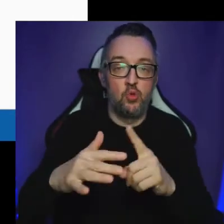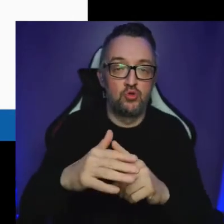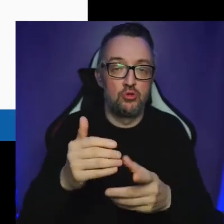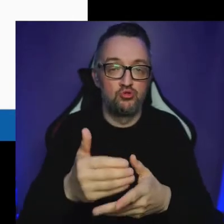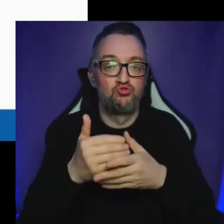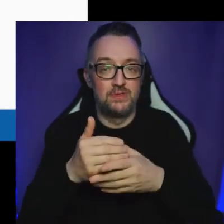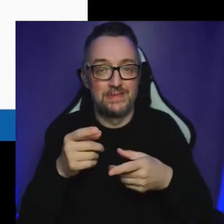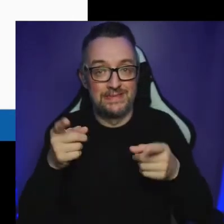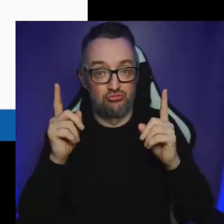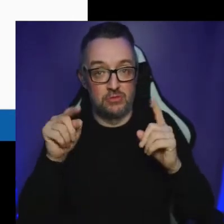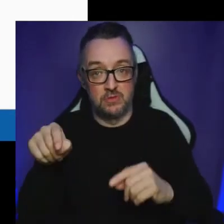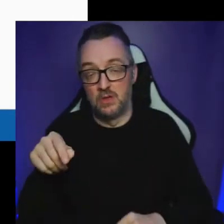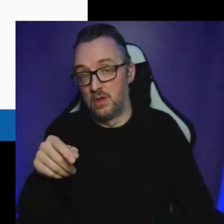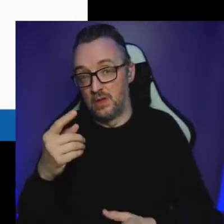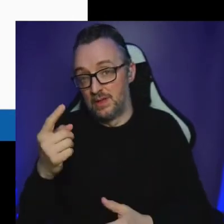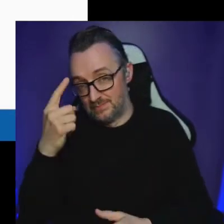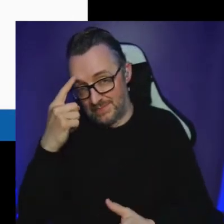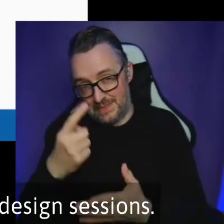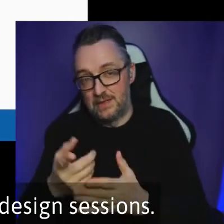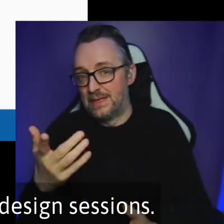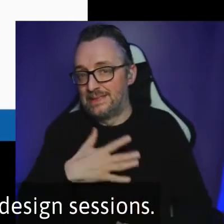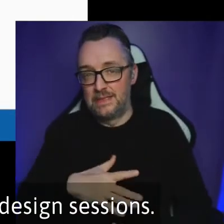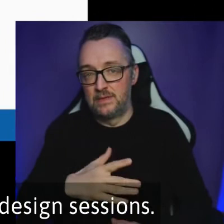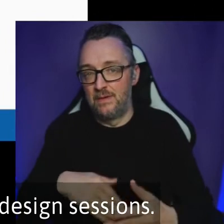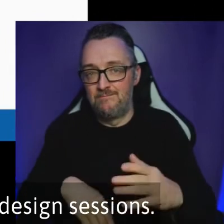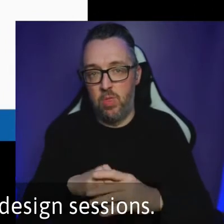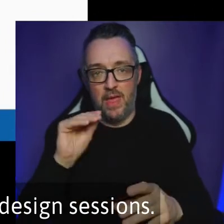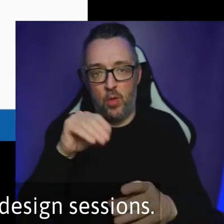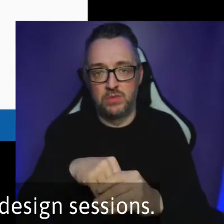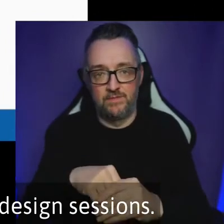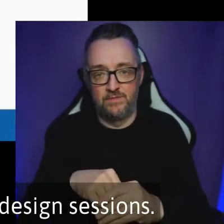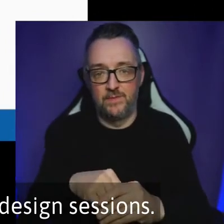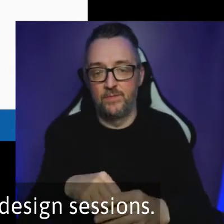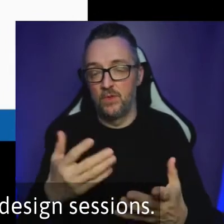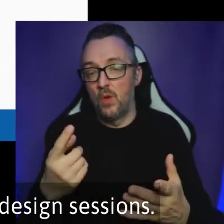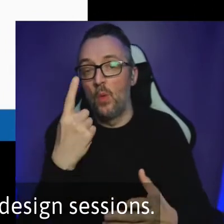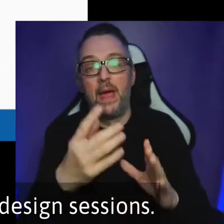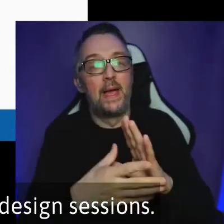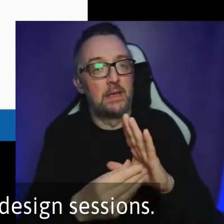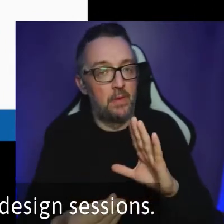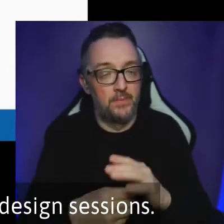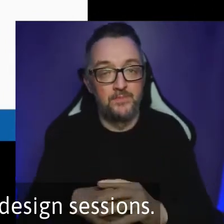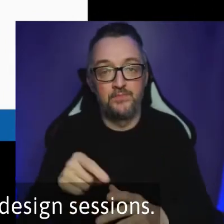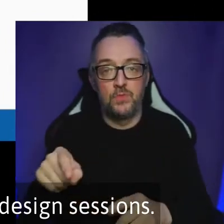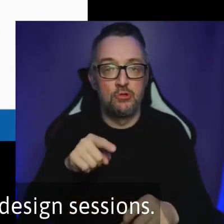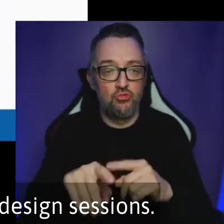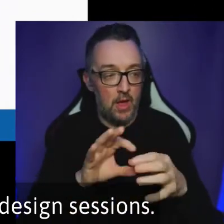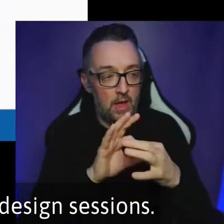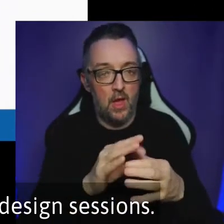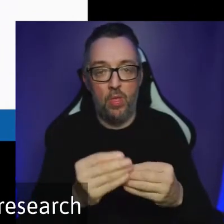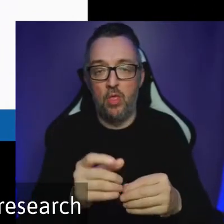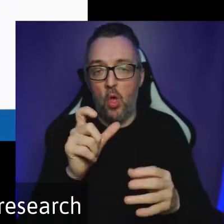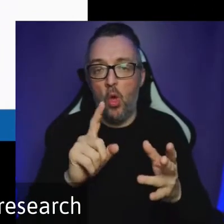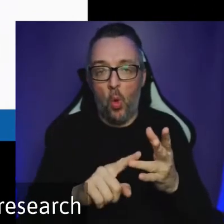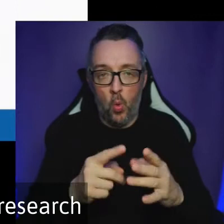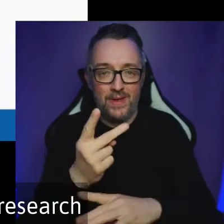Directorate, who are taking inclusive approaches to design. So one example is they're trying to work with co-design sessions.